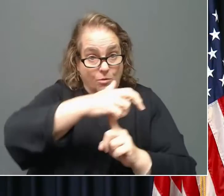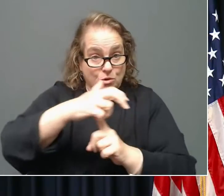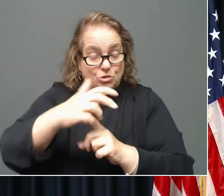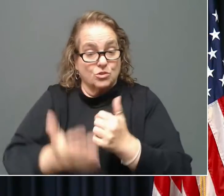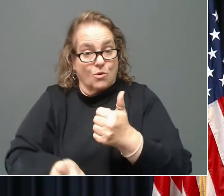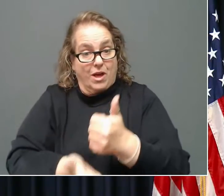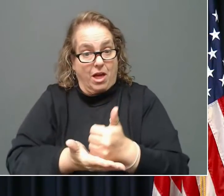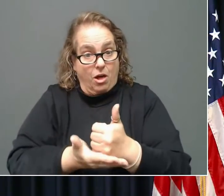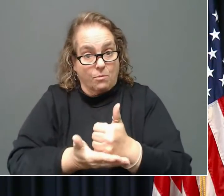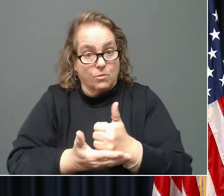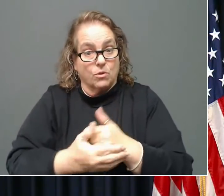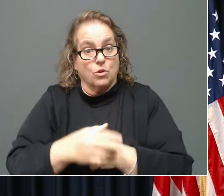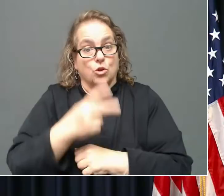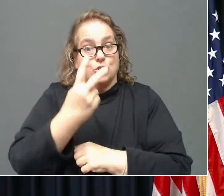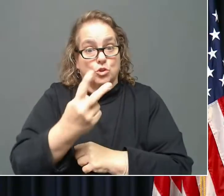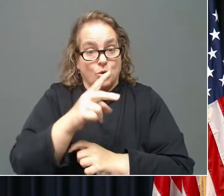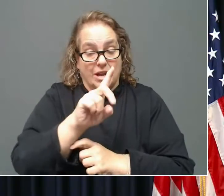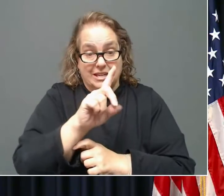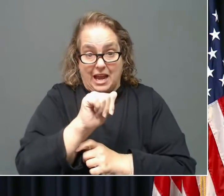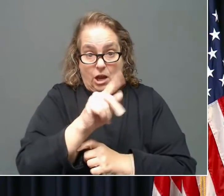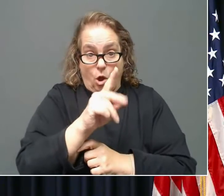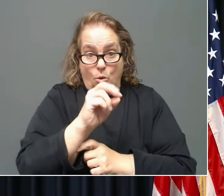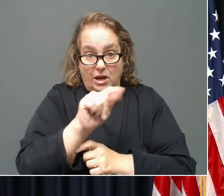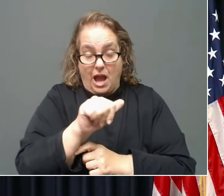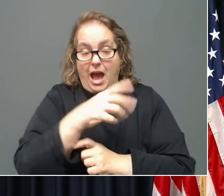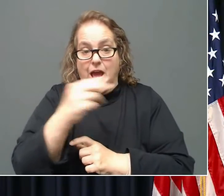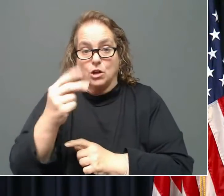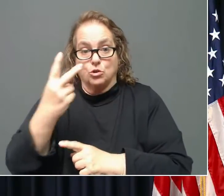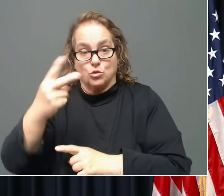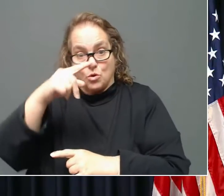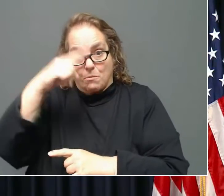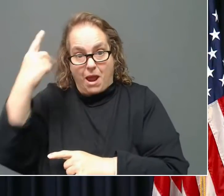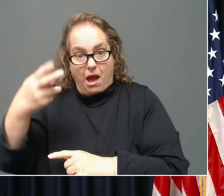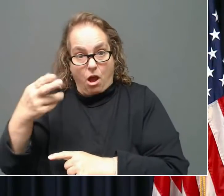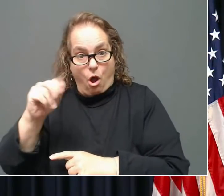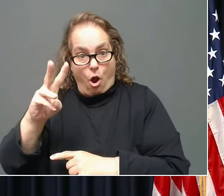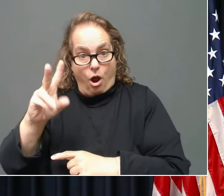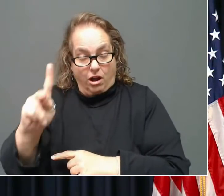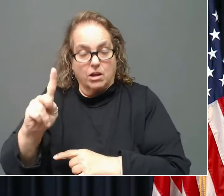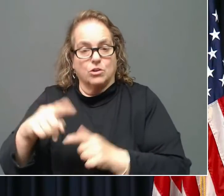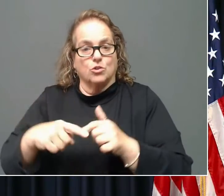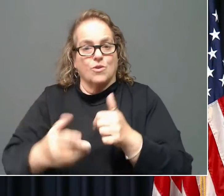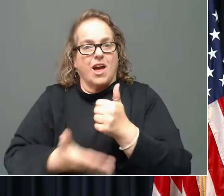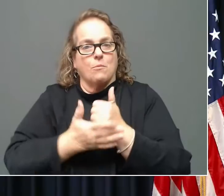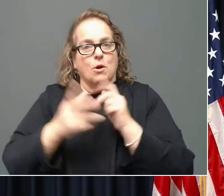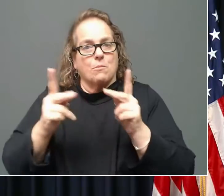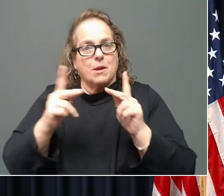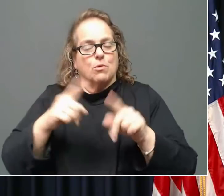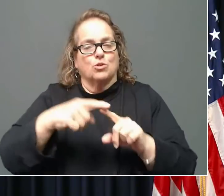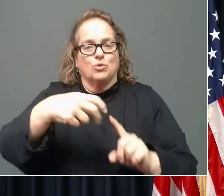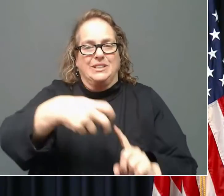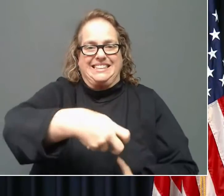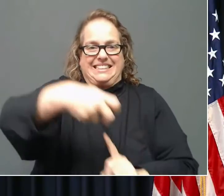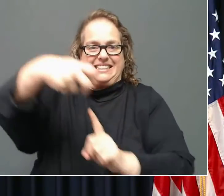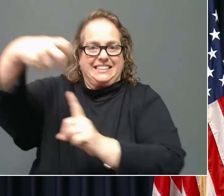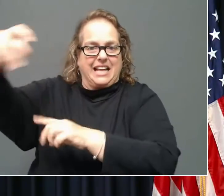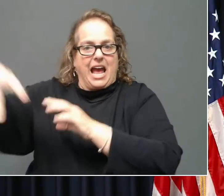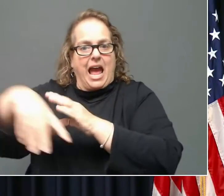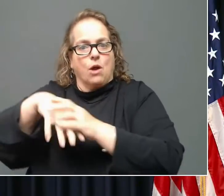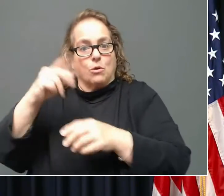2 Blackhawks. We're assisting with the transport of civilians impacted by flooding to shelters, working on debris